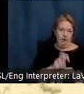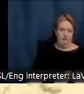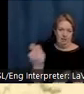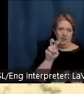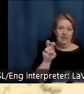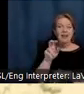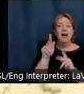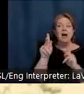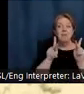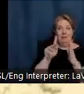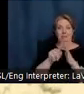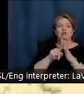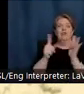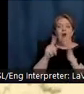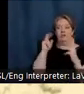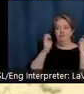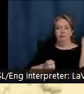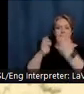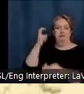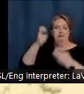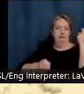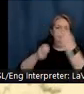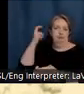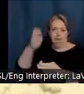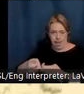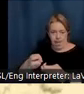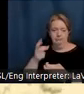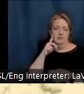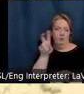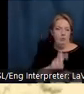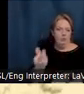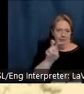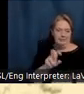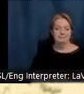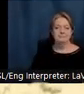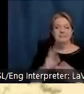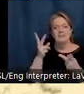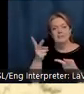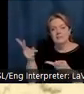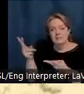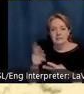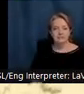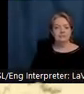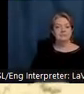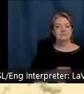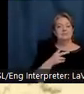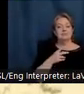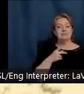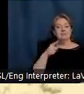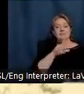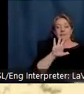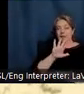community. Once the couple arrived in Belmont, the hill was so steep and full of